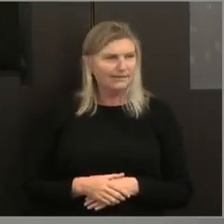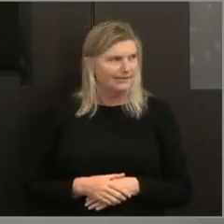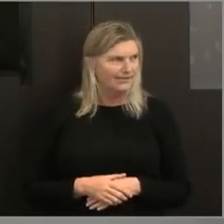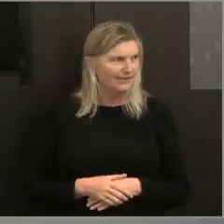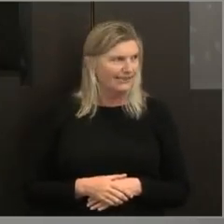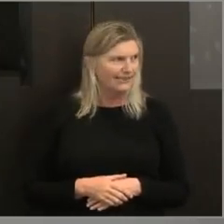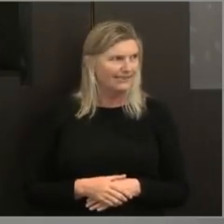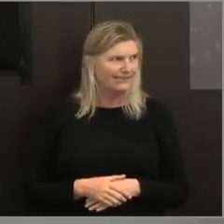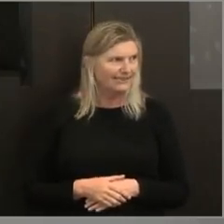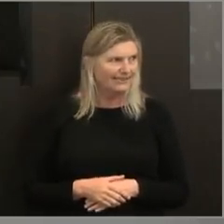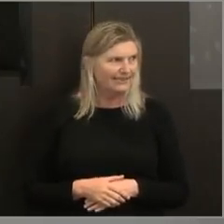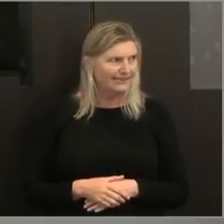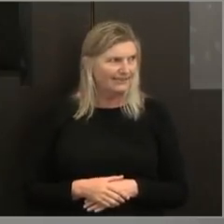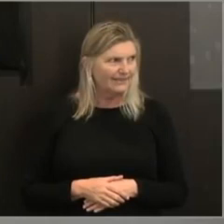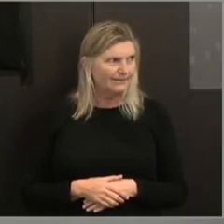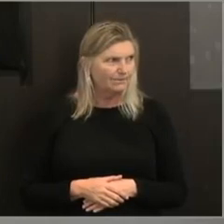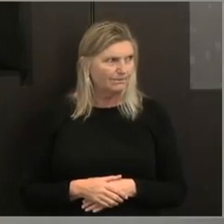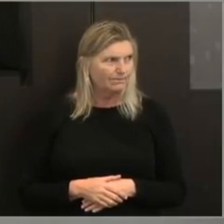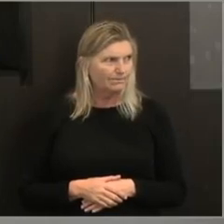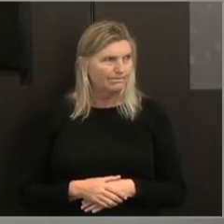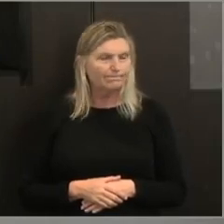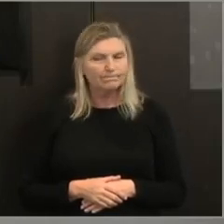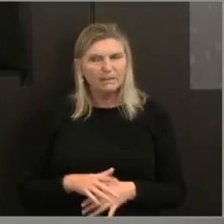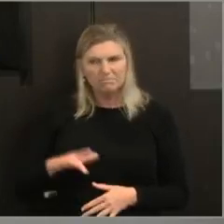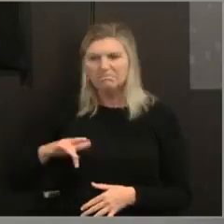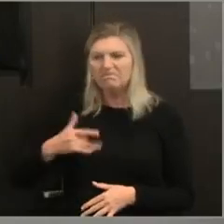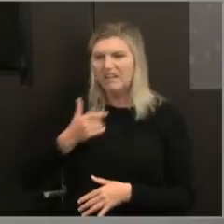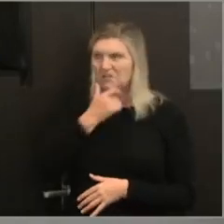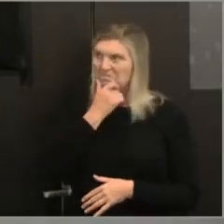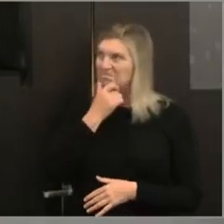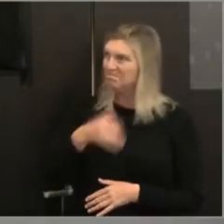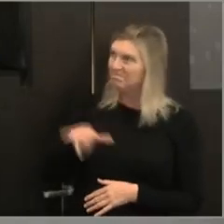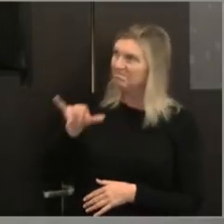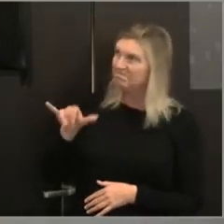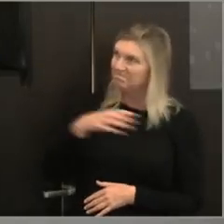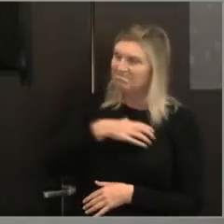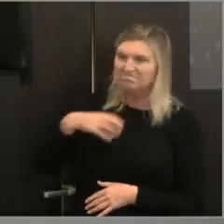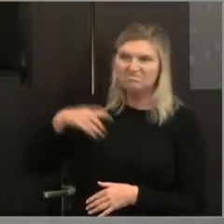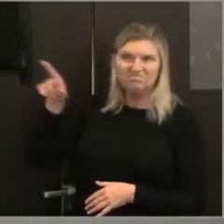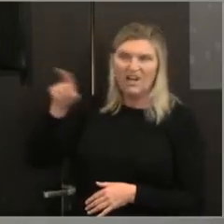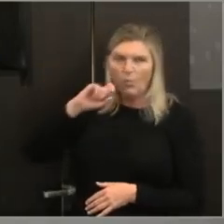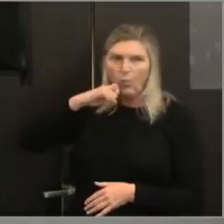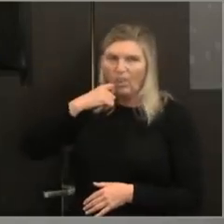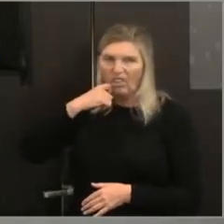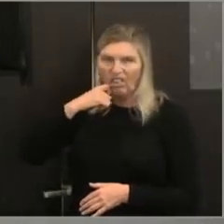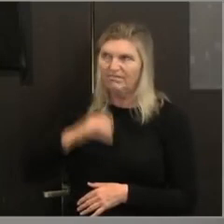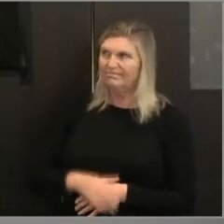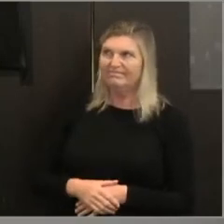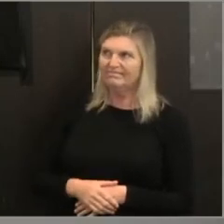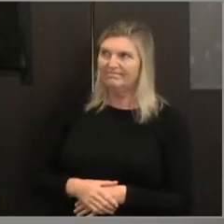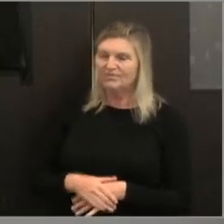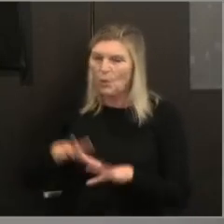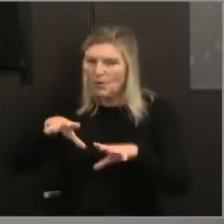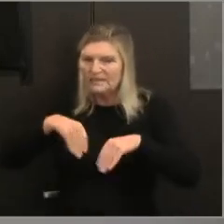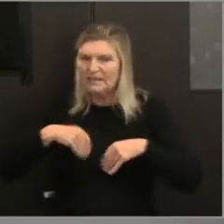It is essentially the unwillingness of the Crown to acknowledge the relationship